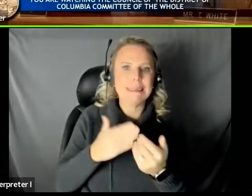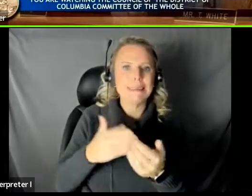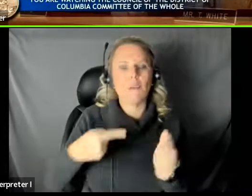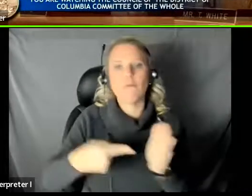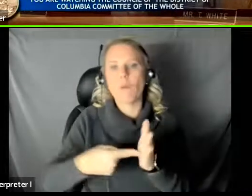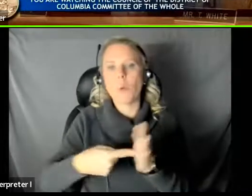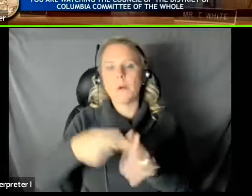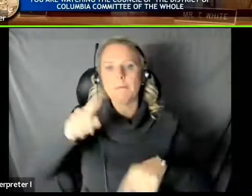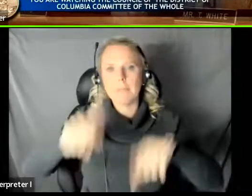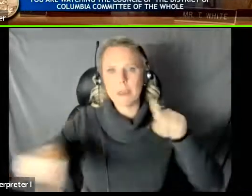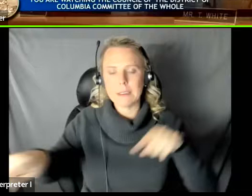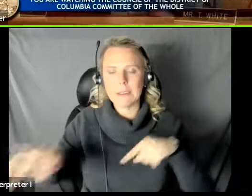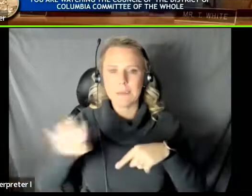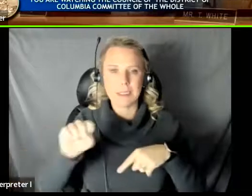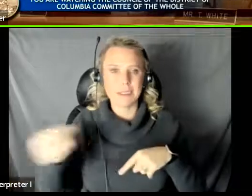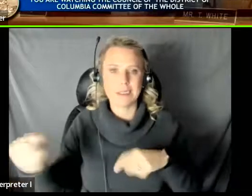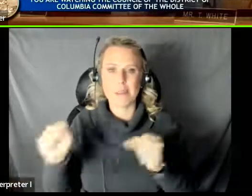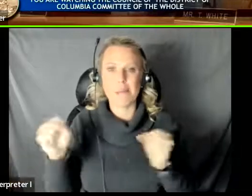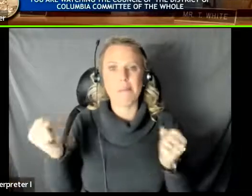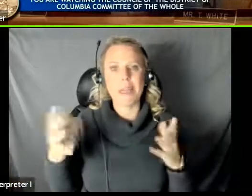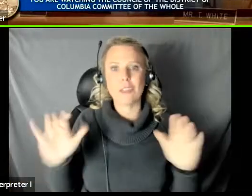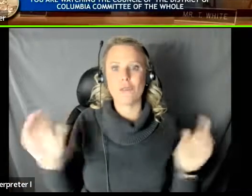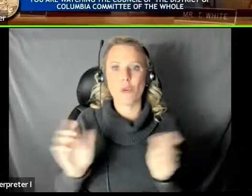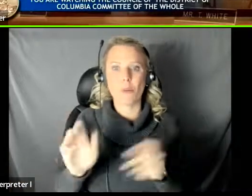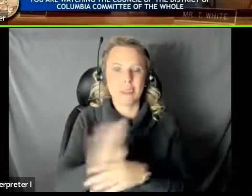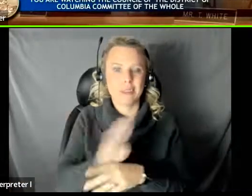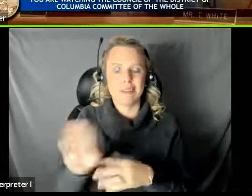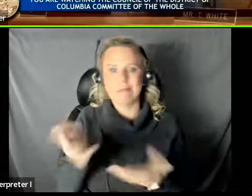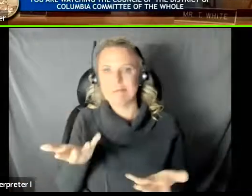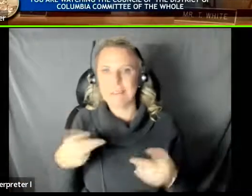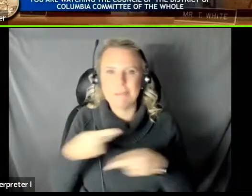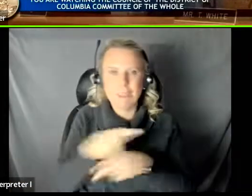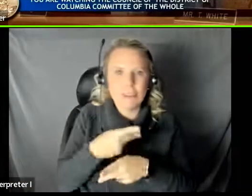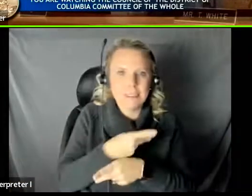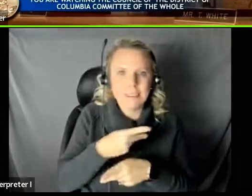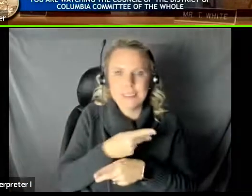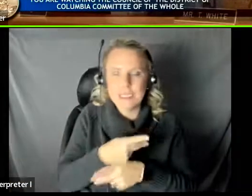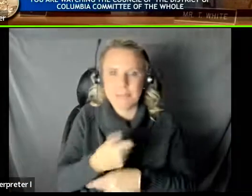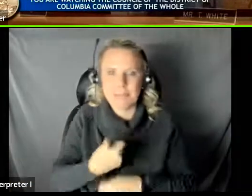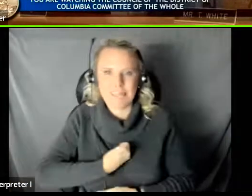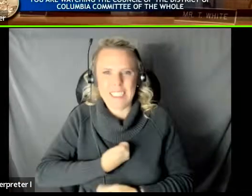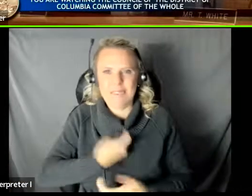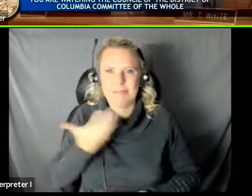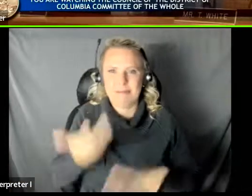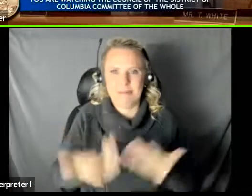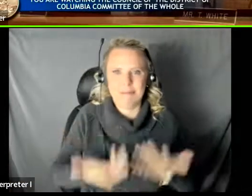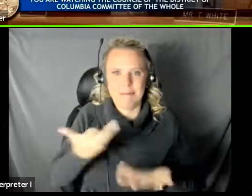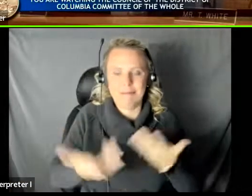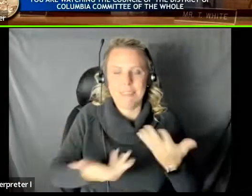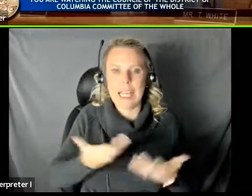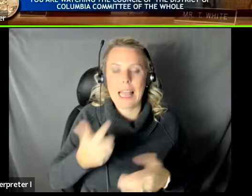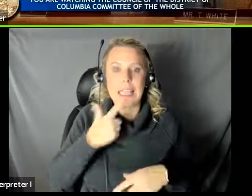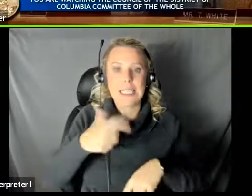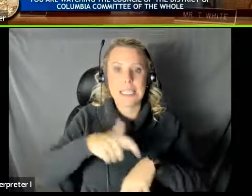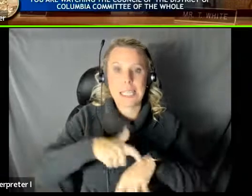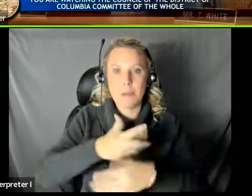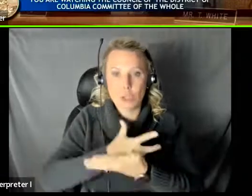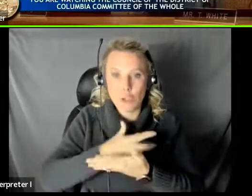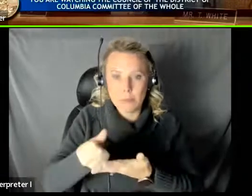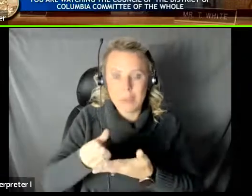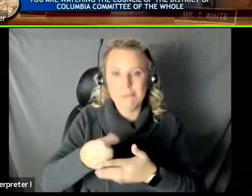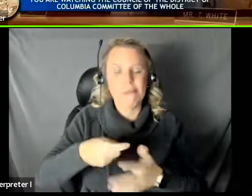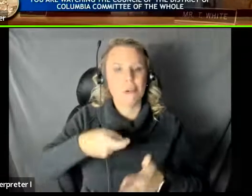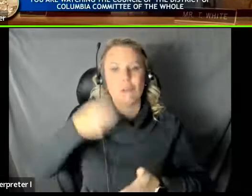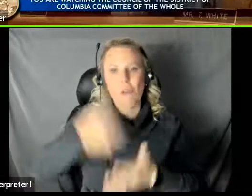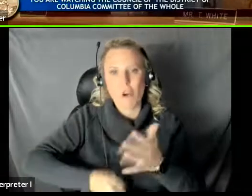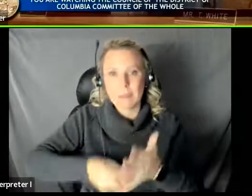various fees, many small business owners are left to figure this process out on their own. This is time-consuming,